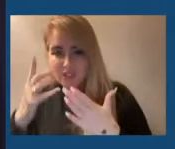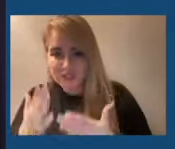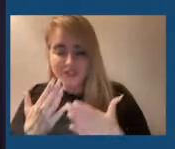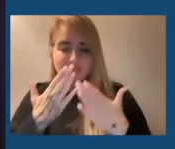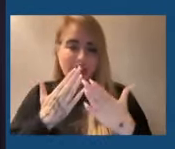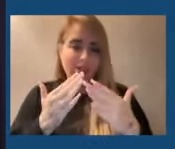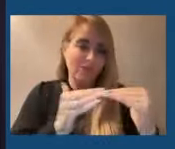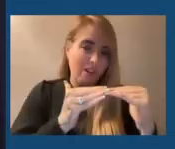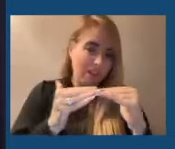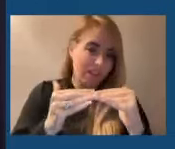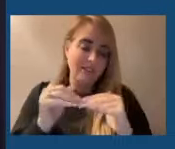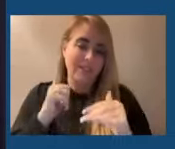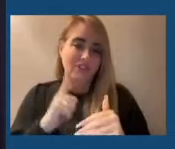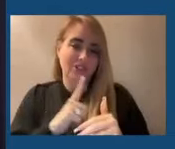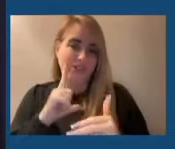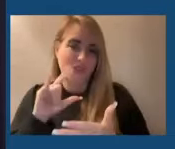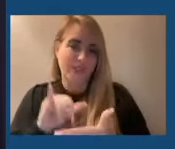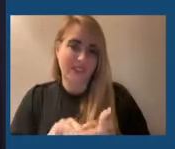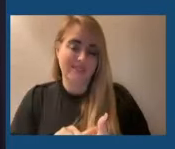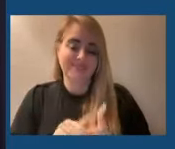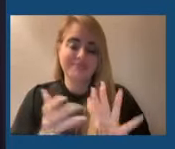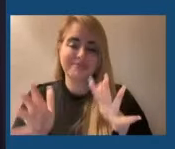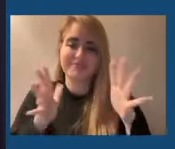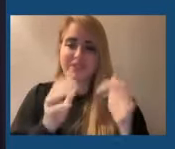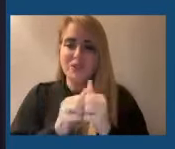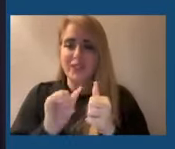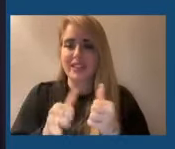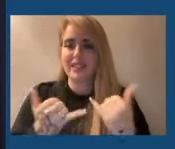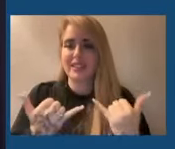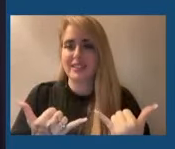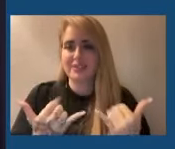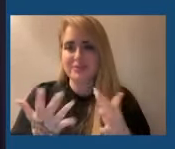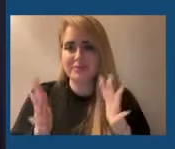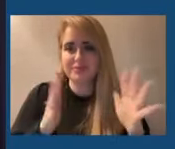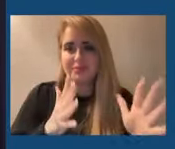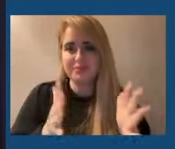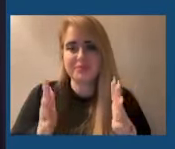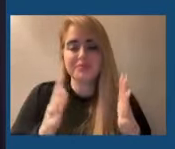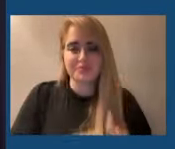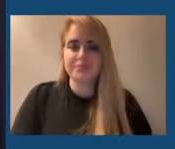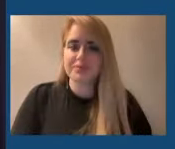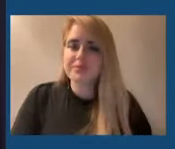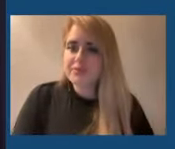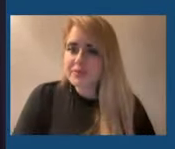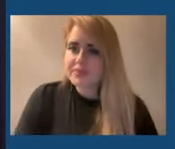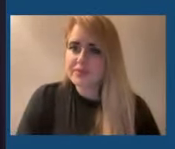in legislature for doing that. So with that, I guess we're done.